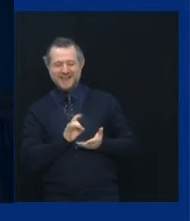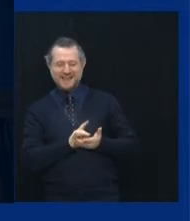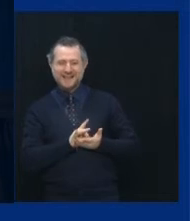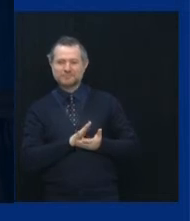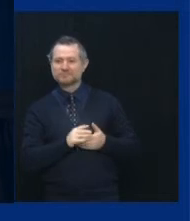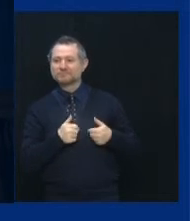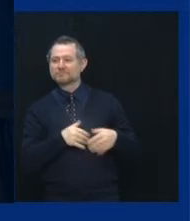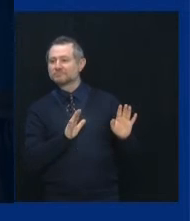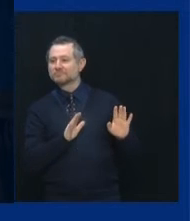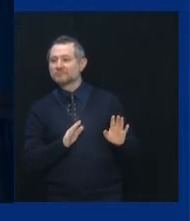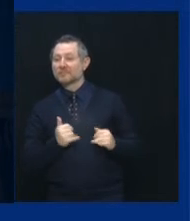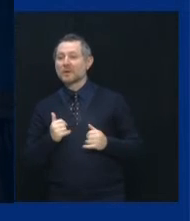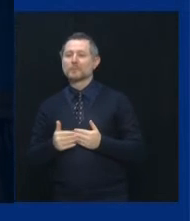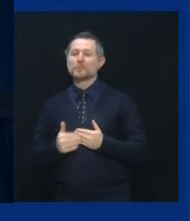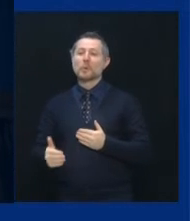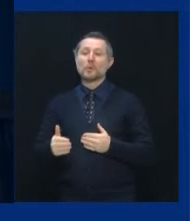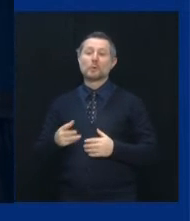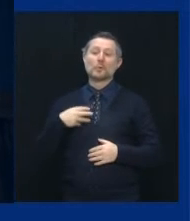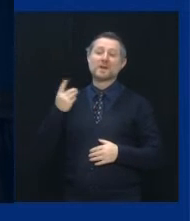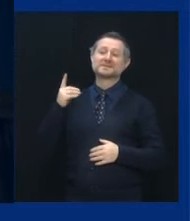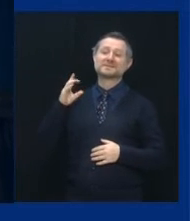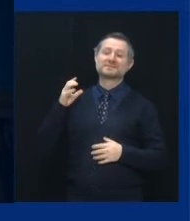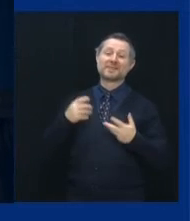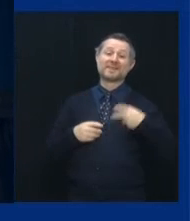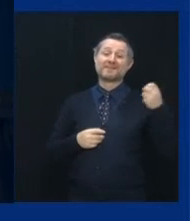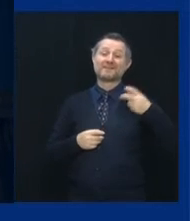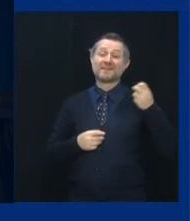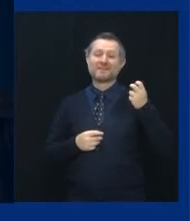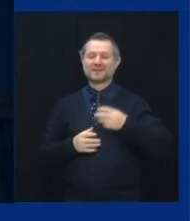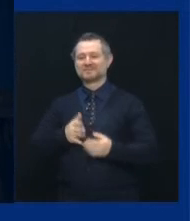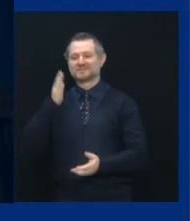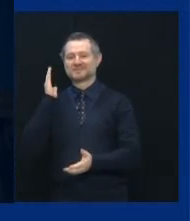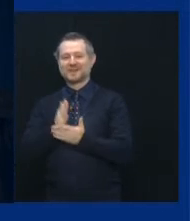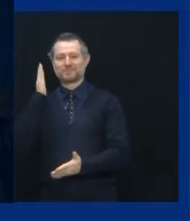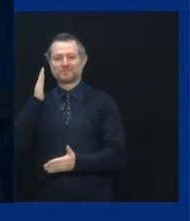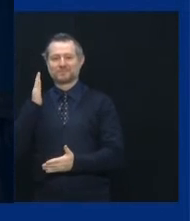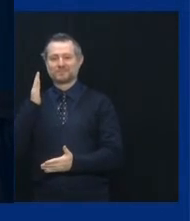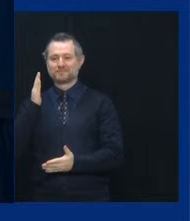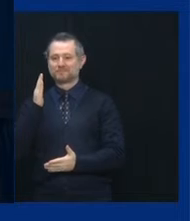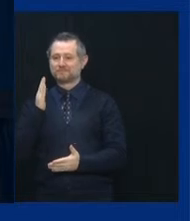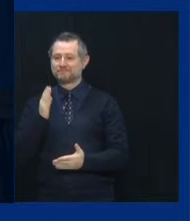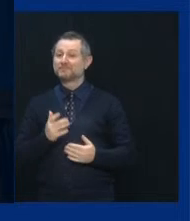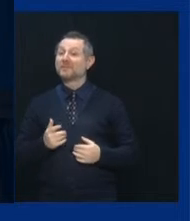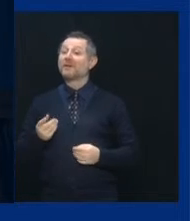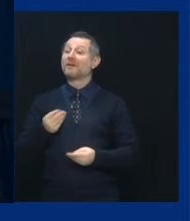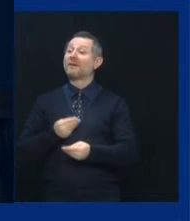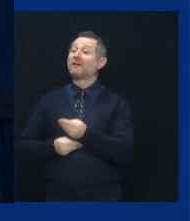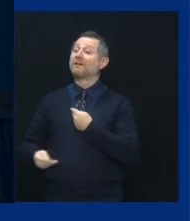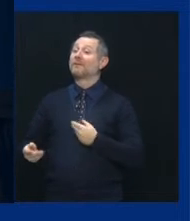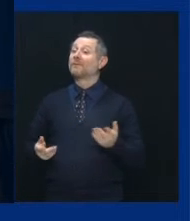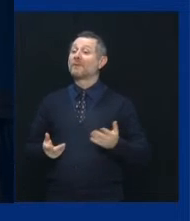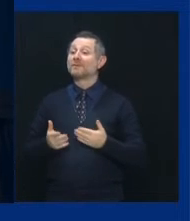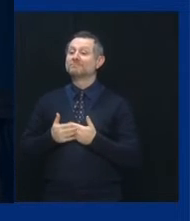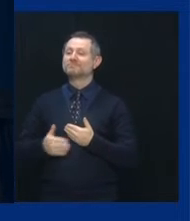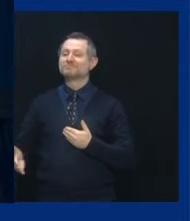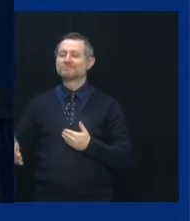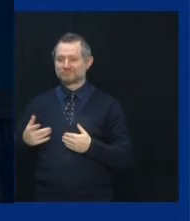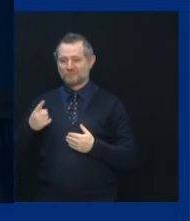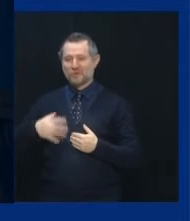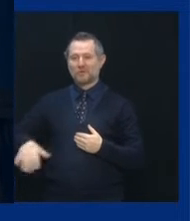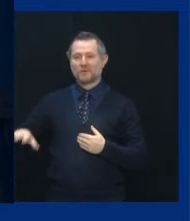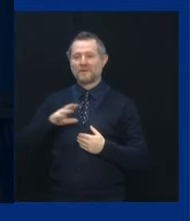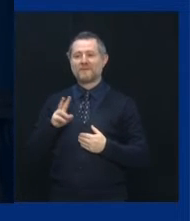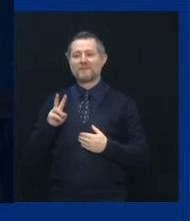ends, and compensation for the victims of the crimes of the past